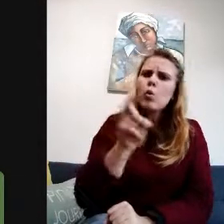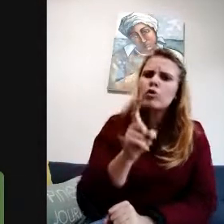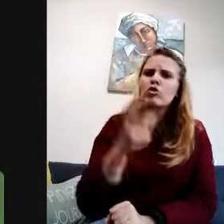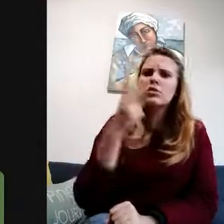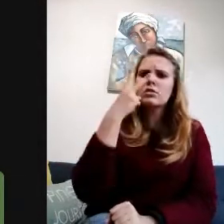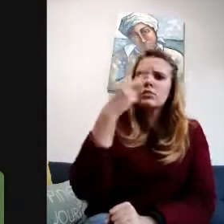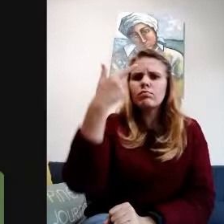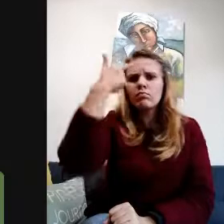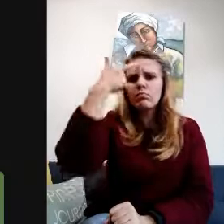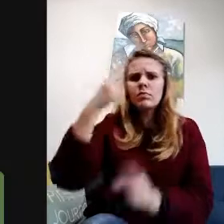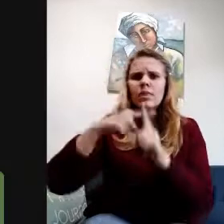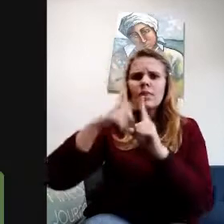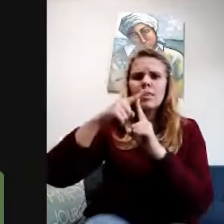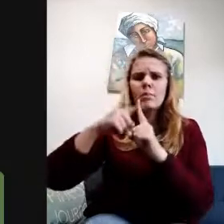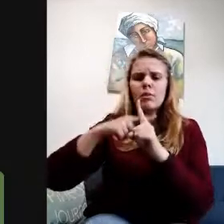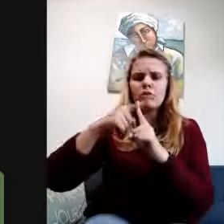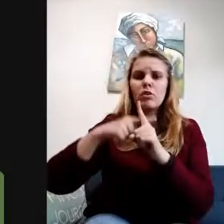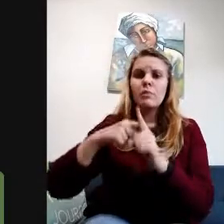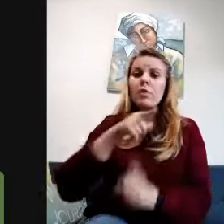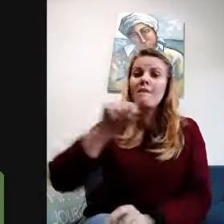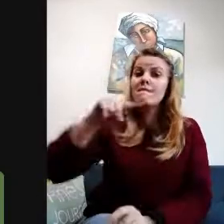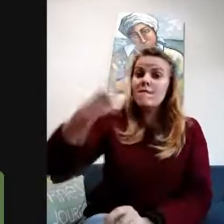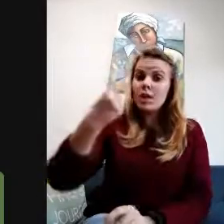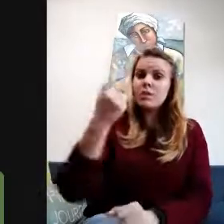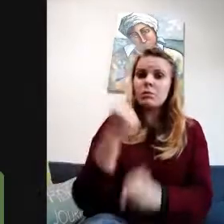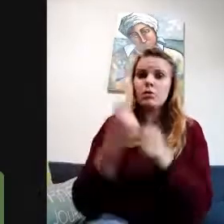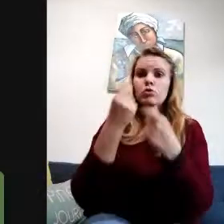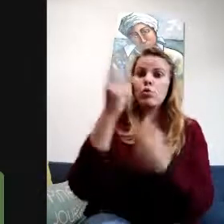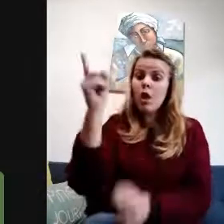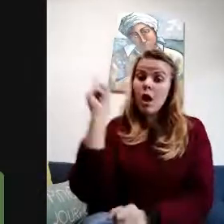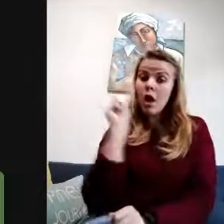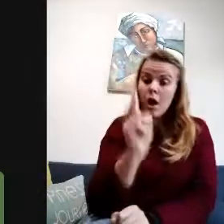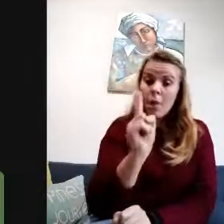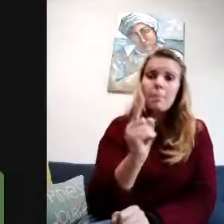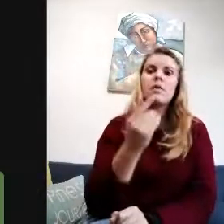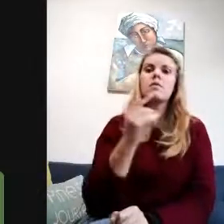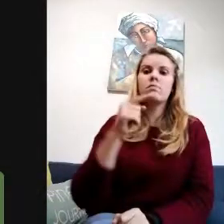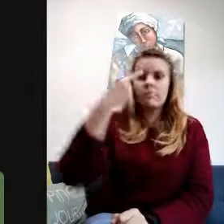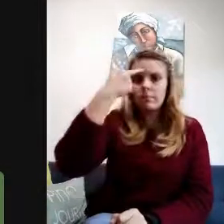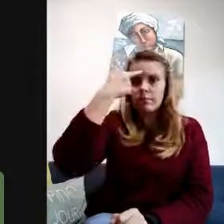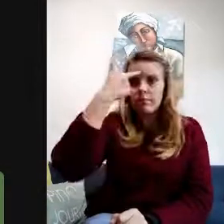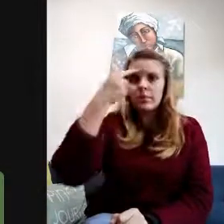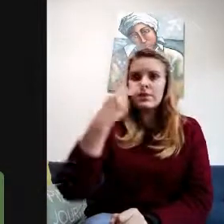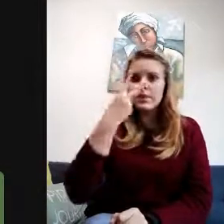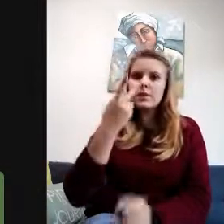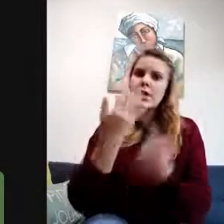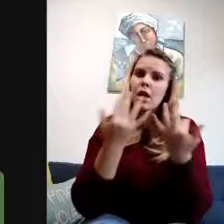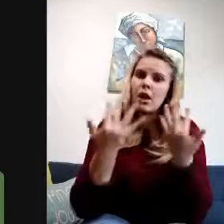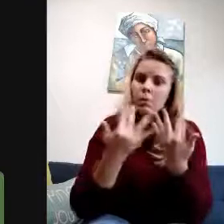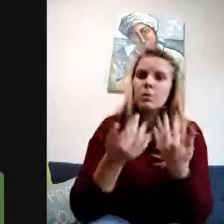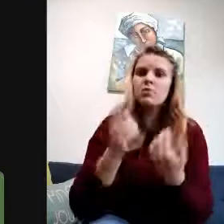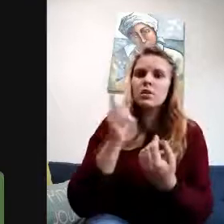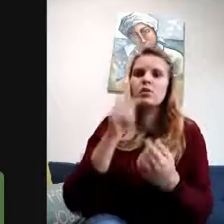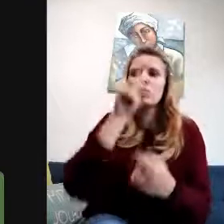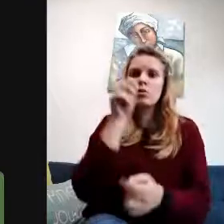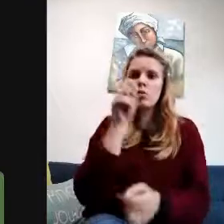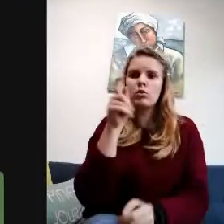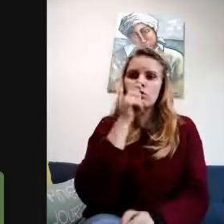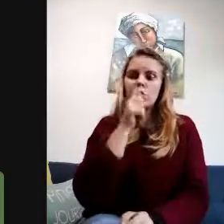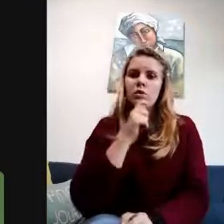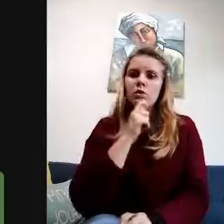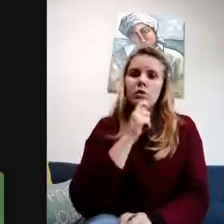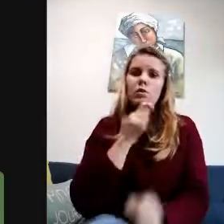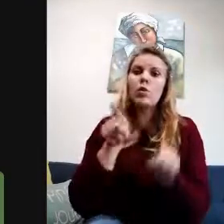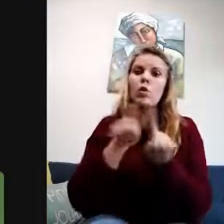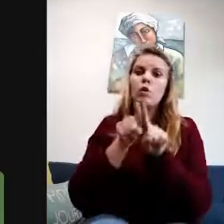the first thing you guys do when you arrive at the club. And again, we follow Golf